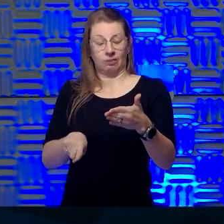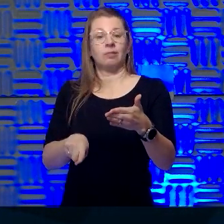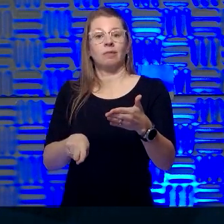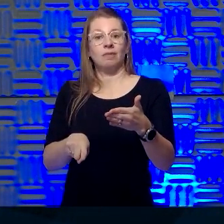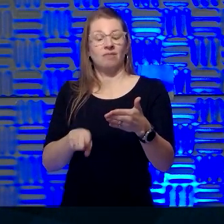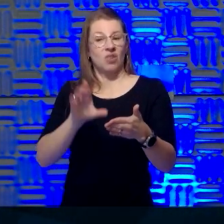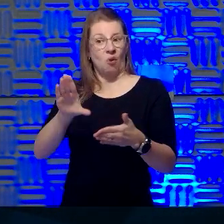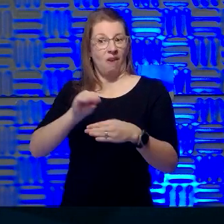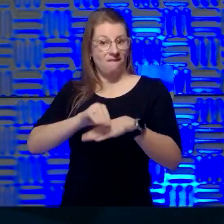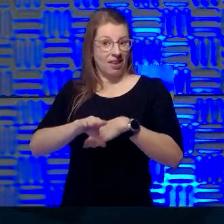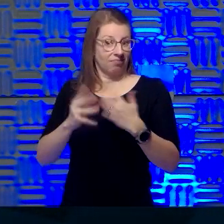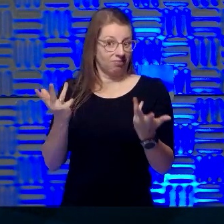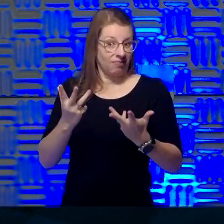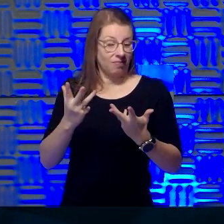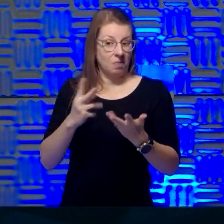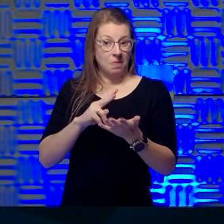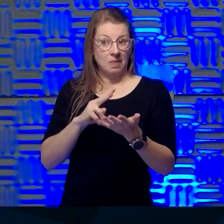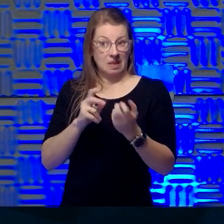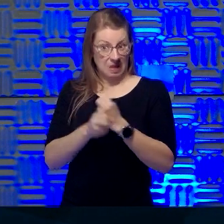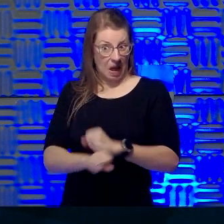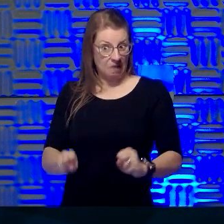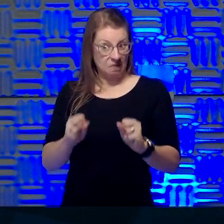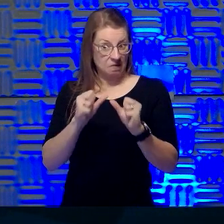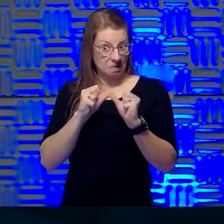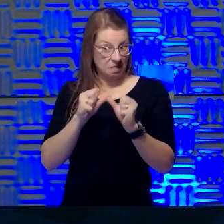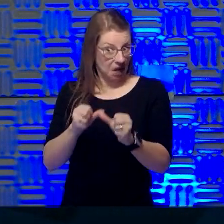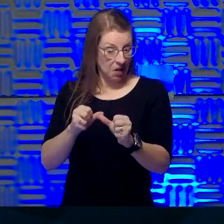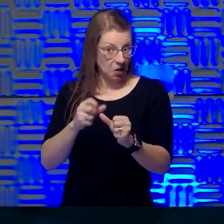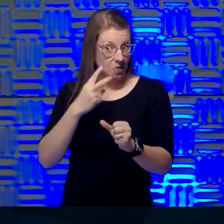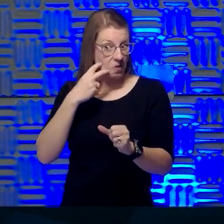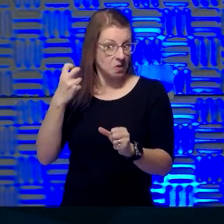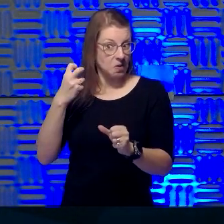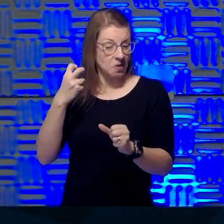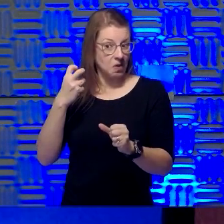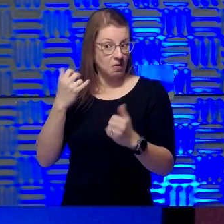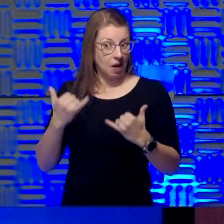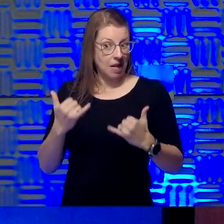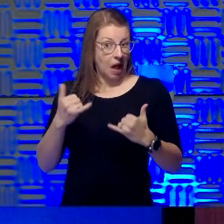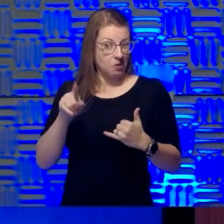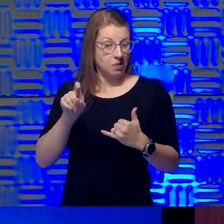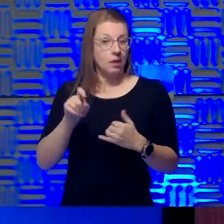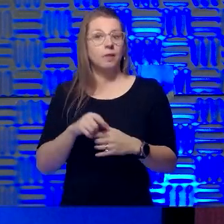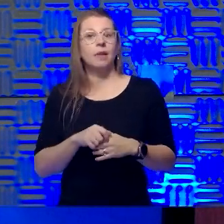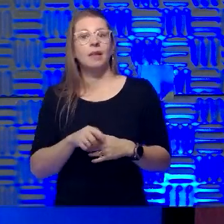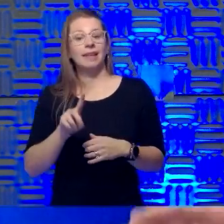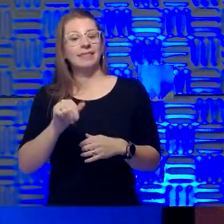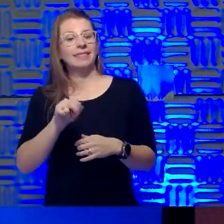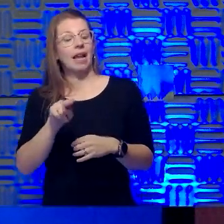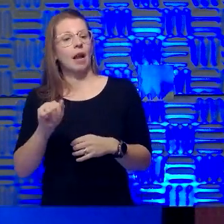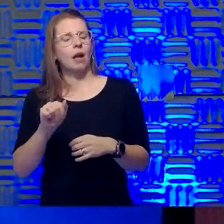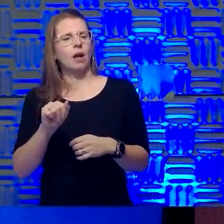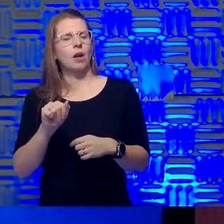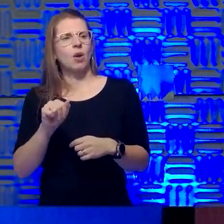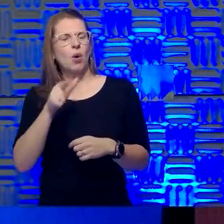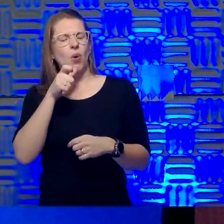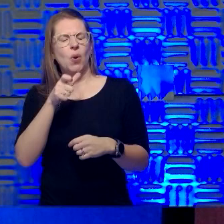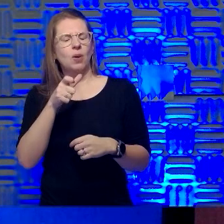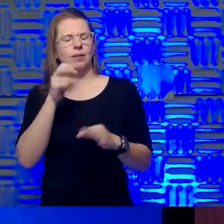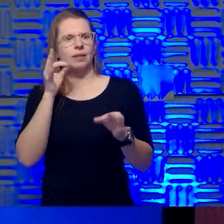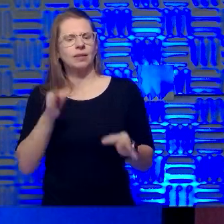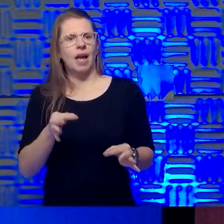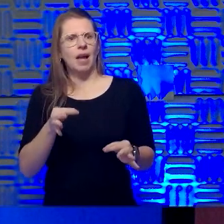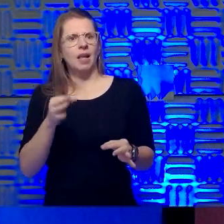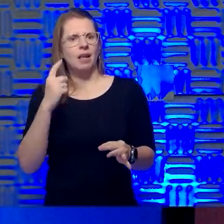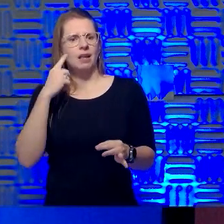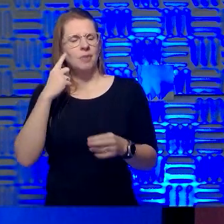what is your advice? Is it safe to have her wisdom teeth removed right now? Dana, I have two comments. First, whoever in the world decided those